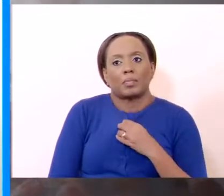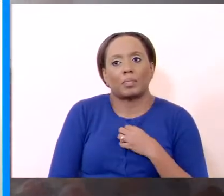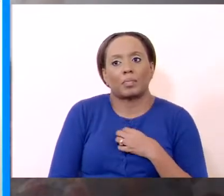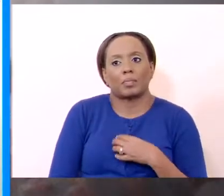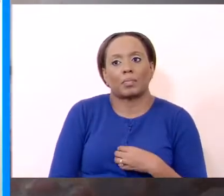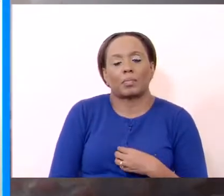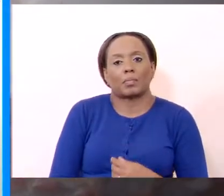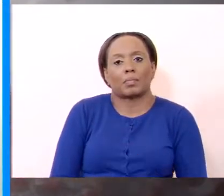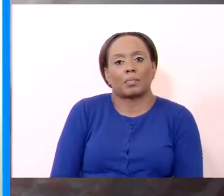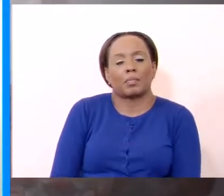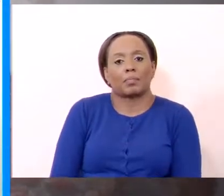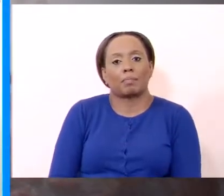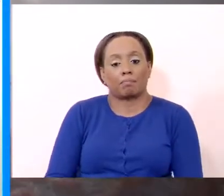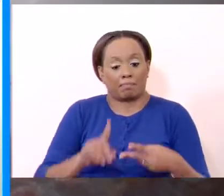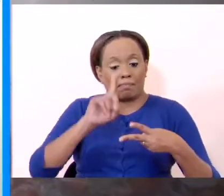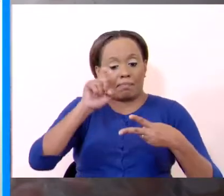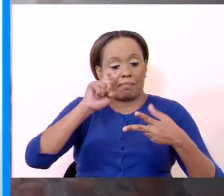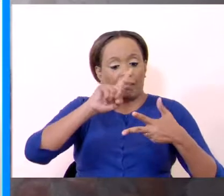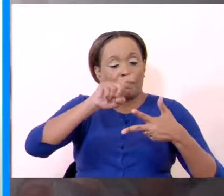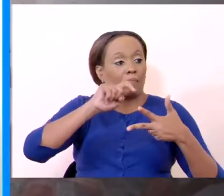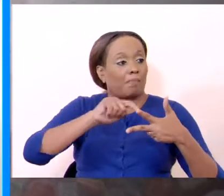if possible.